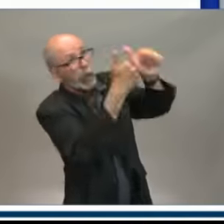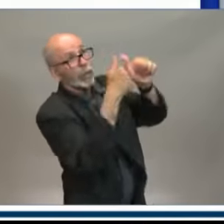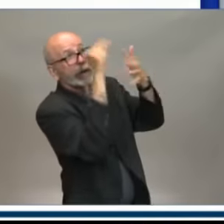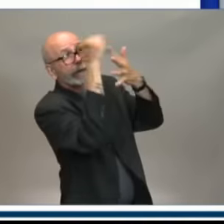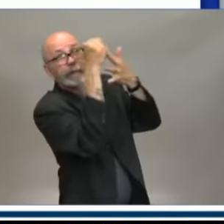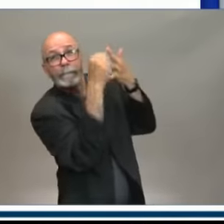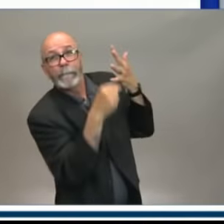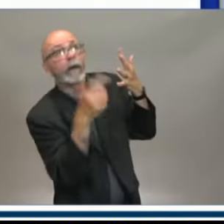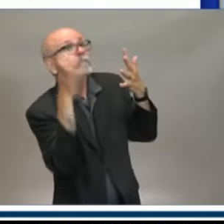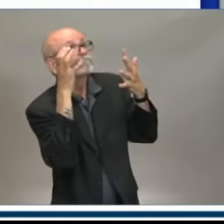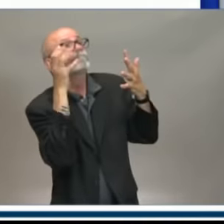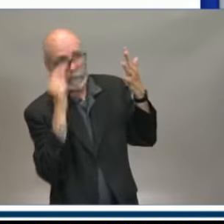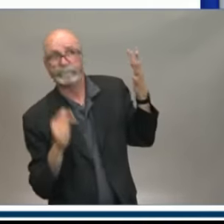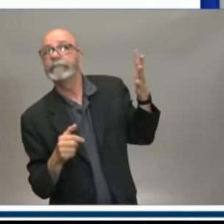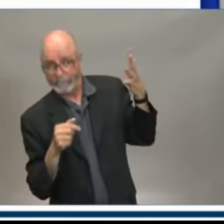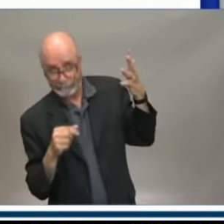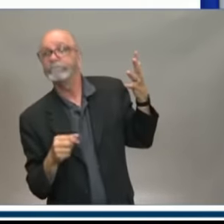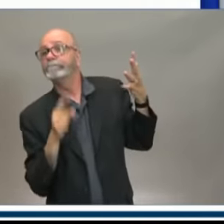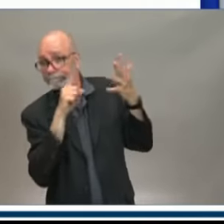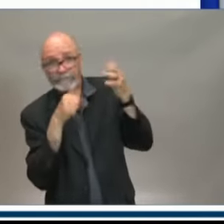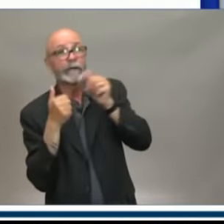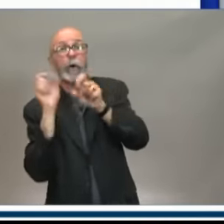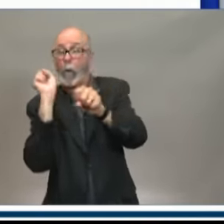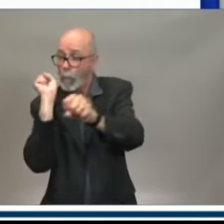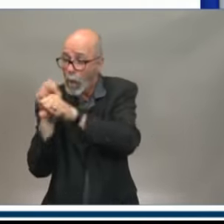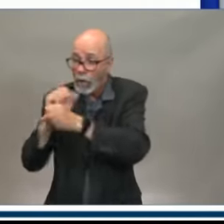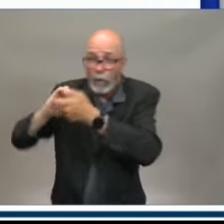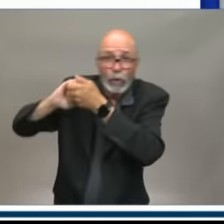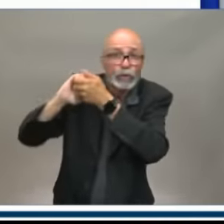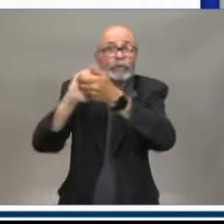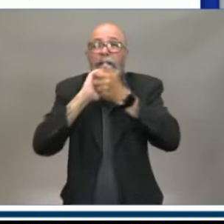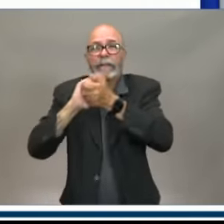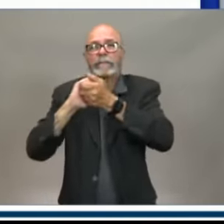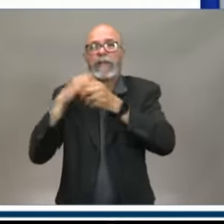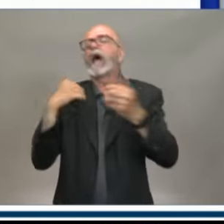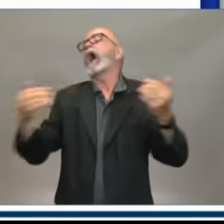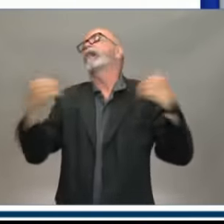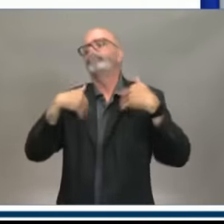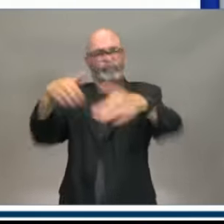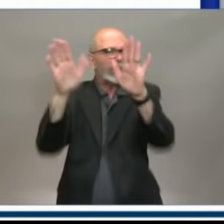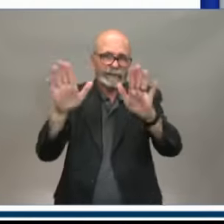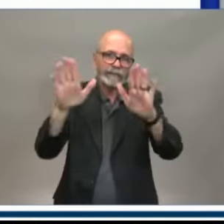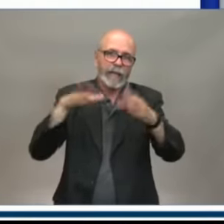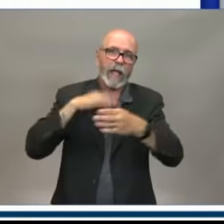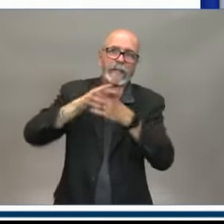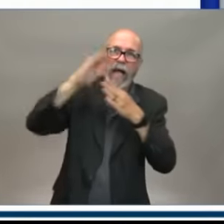curve and work together. Have a nice weekend, be safe, but be smart.